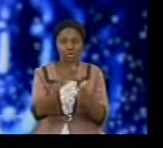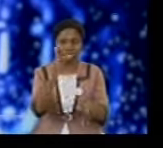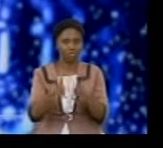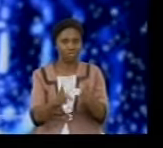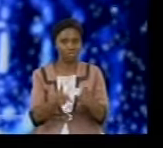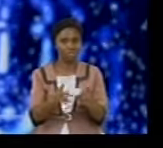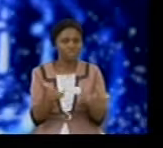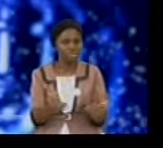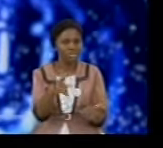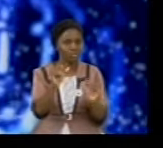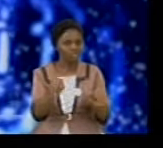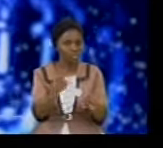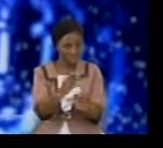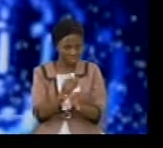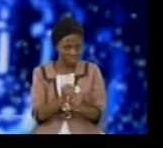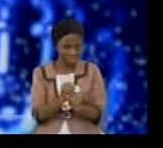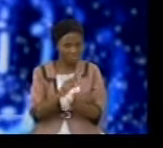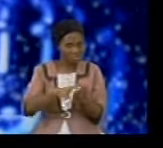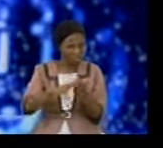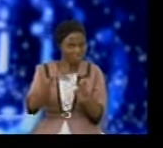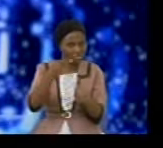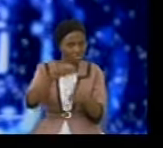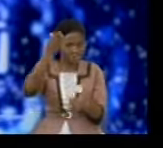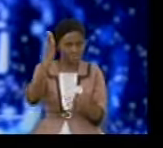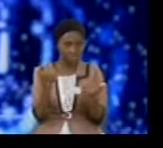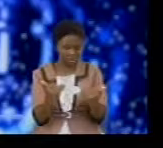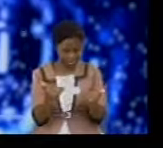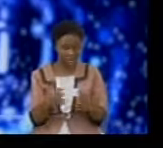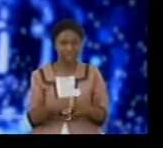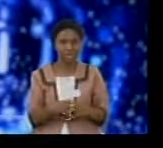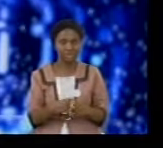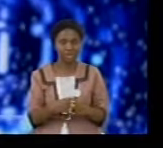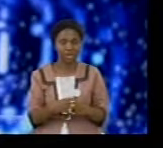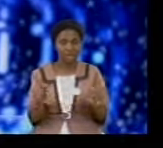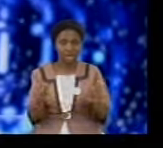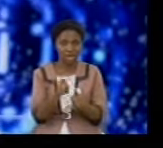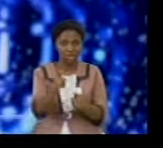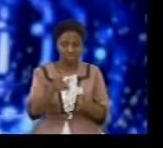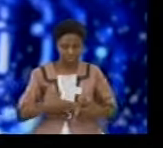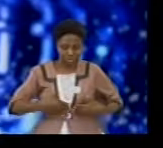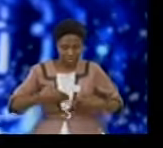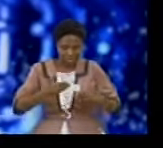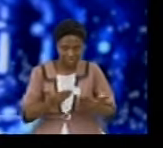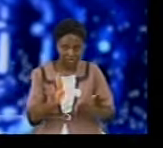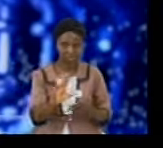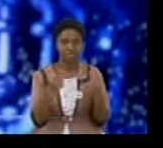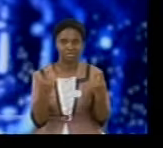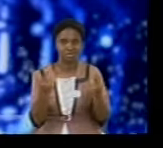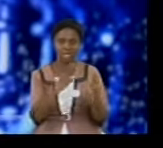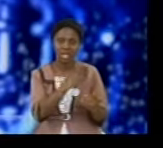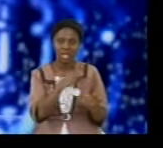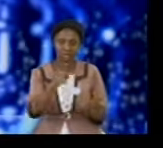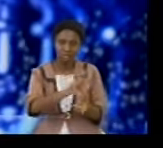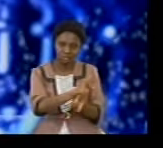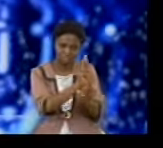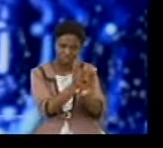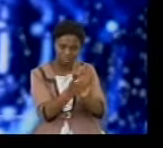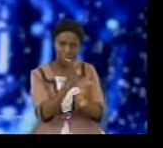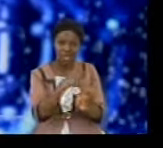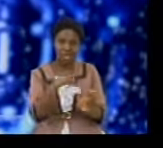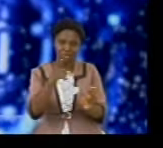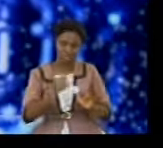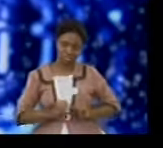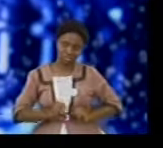And let's bring an end upon your waywardness, your sinfulness, your lustfulness, and